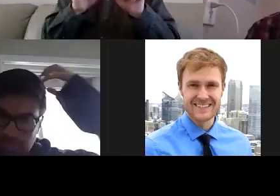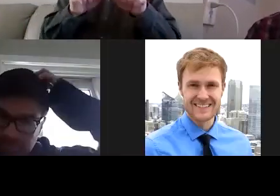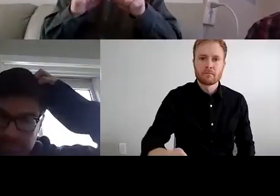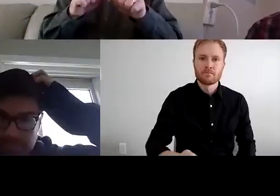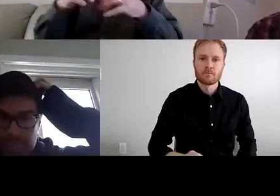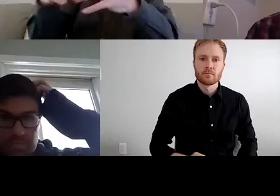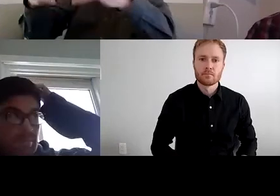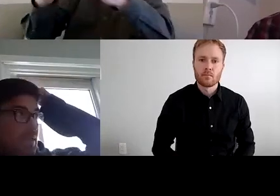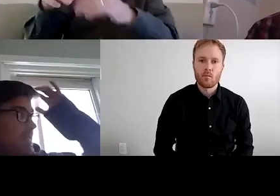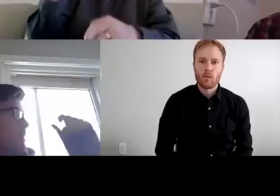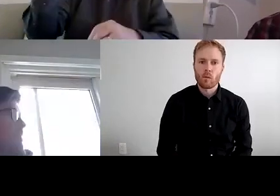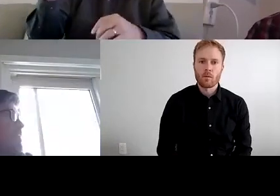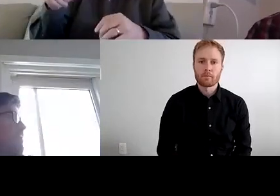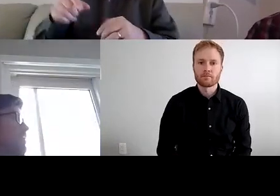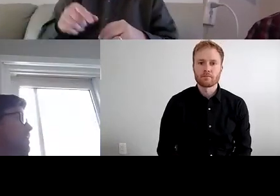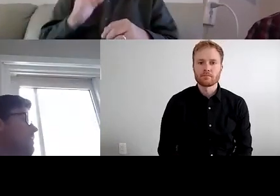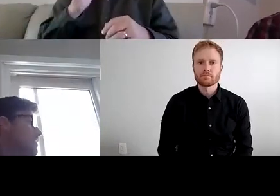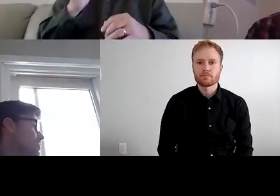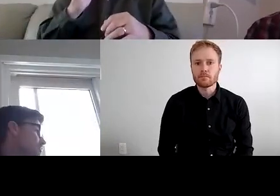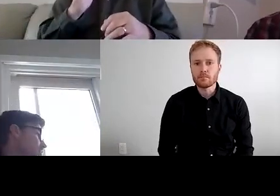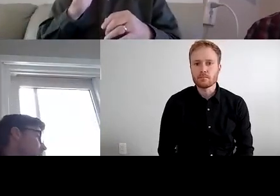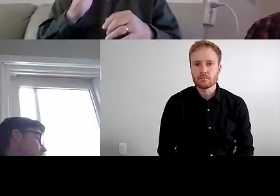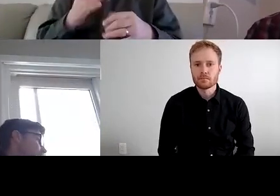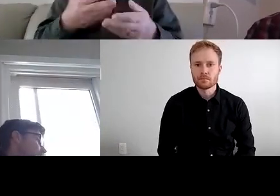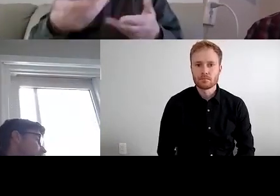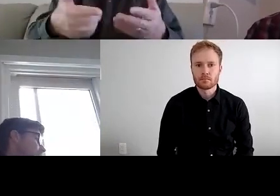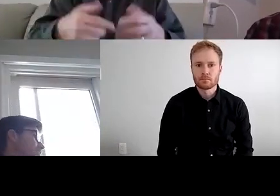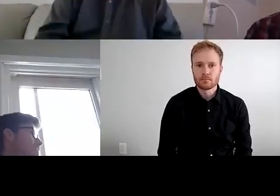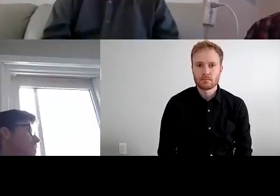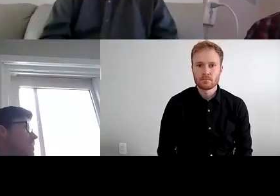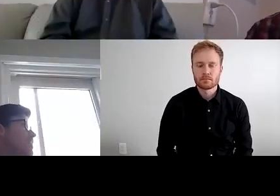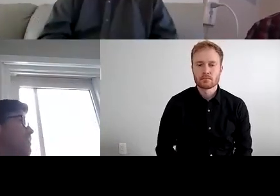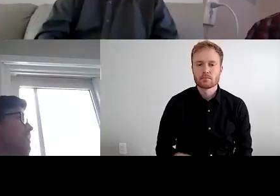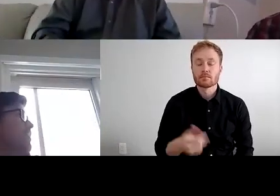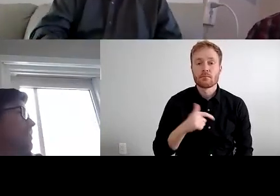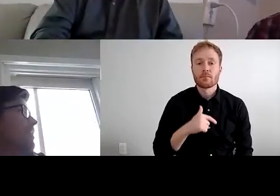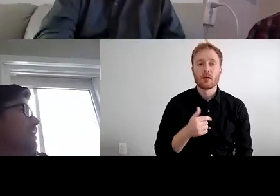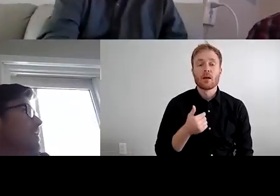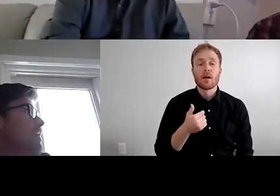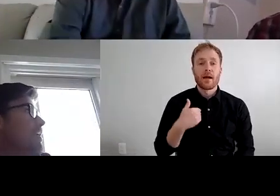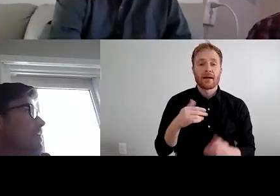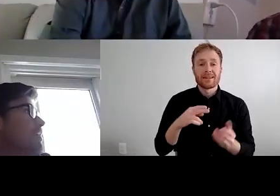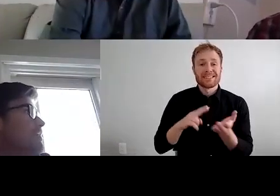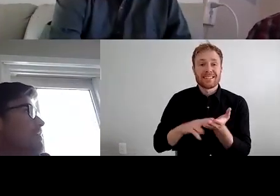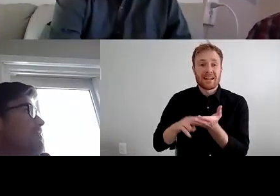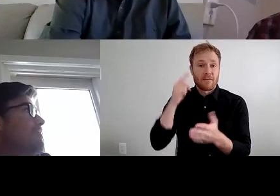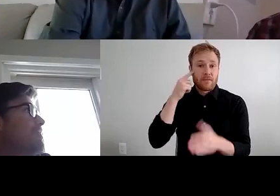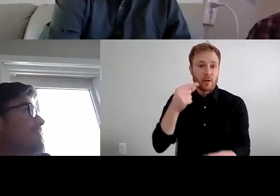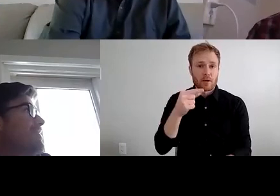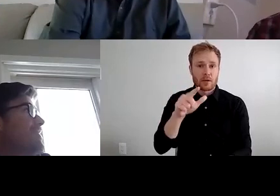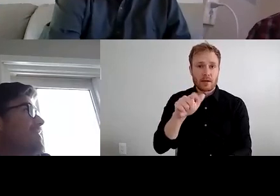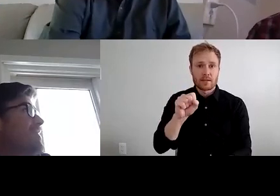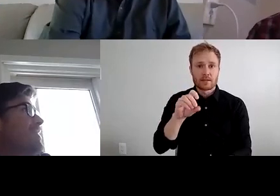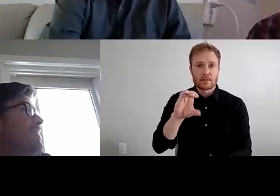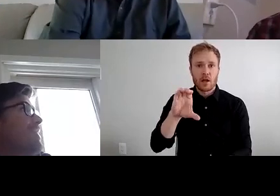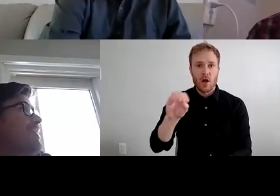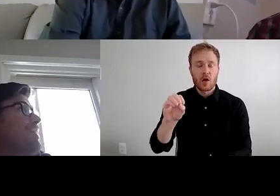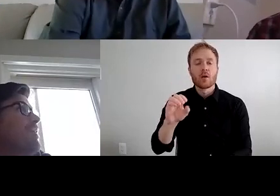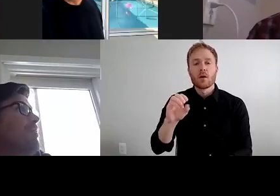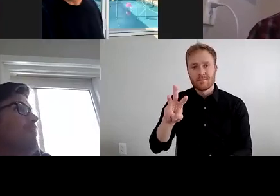will be signing we had a virtual signing ceremony for Glasgow, but we will be physically signing the agreement